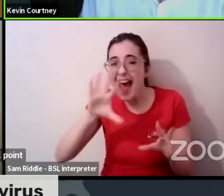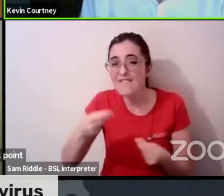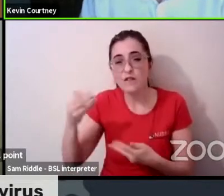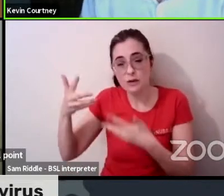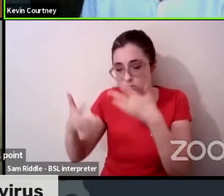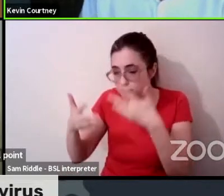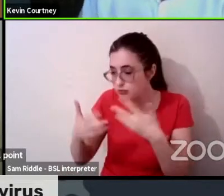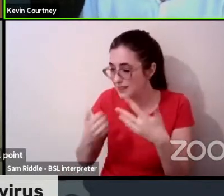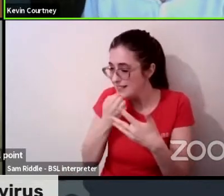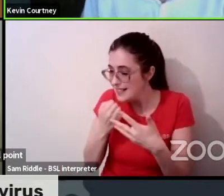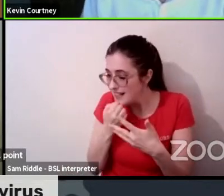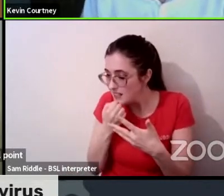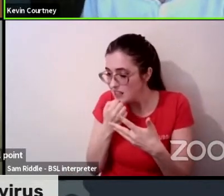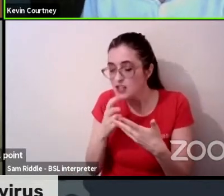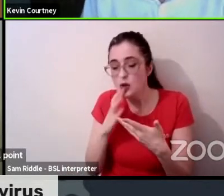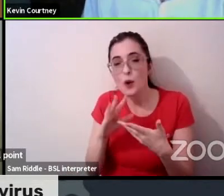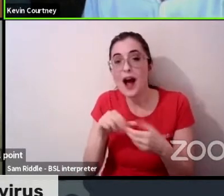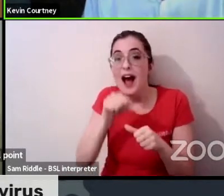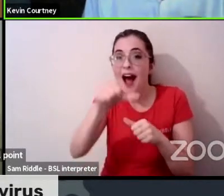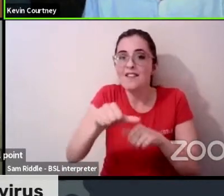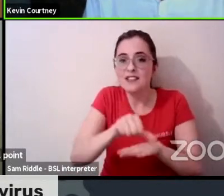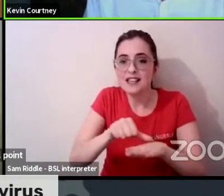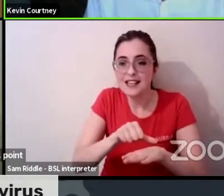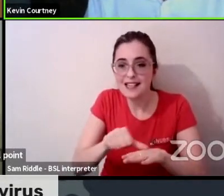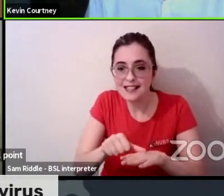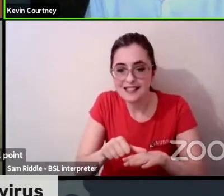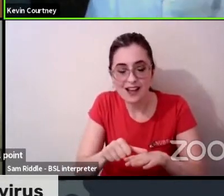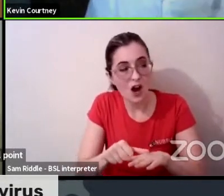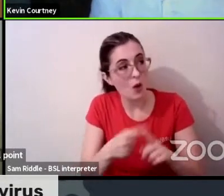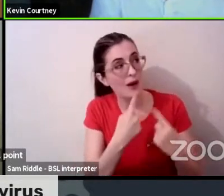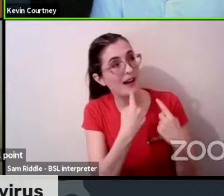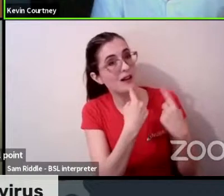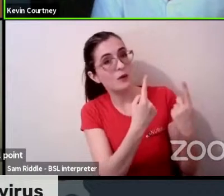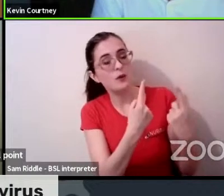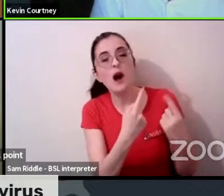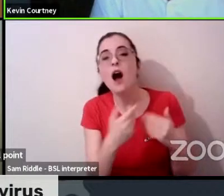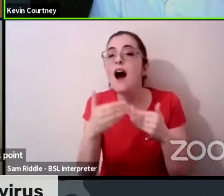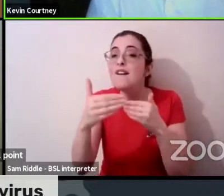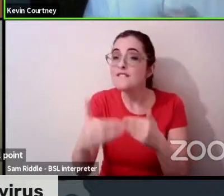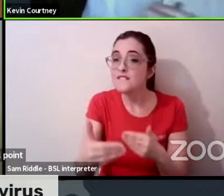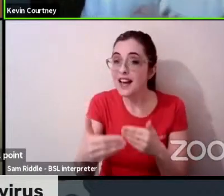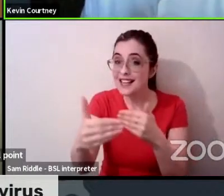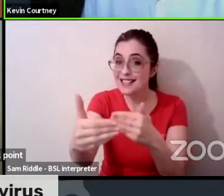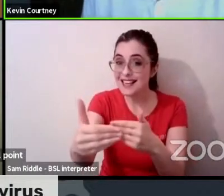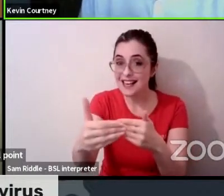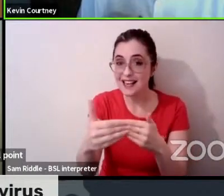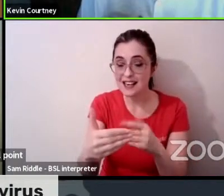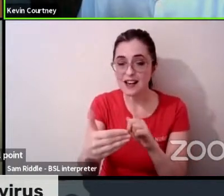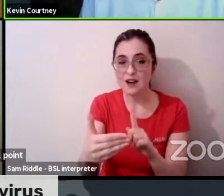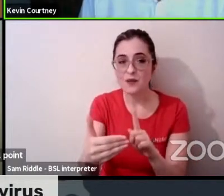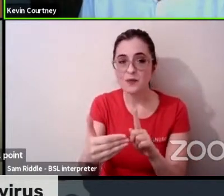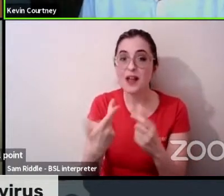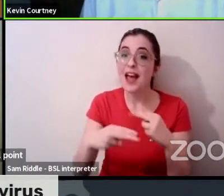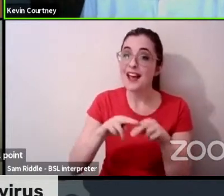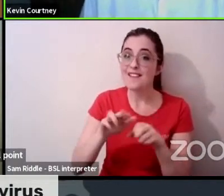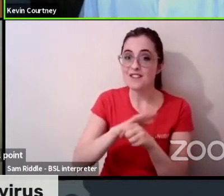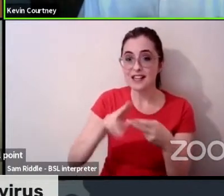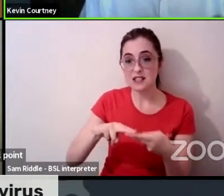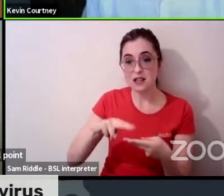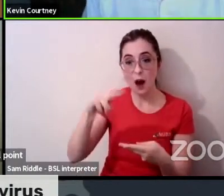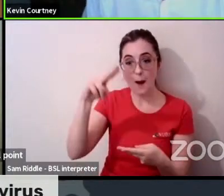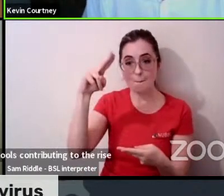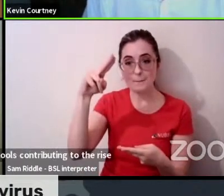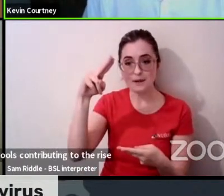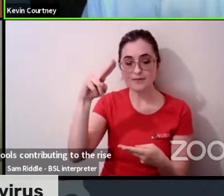to press the case and to come back after Easter around that. Phasing now, but if cases go up,